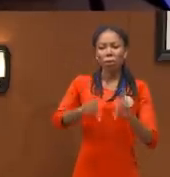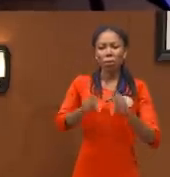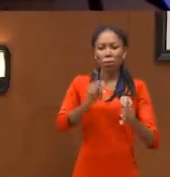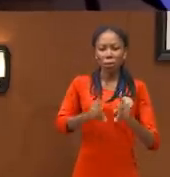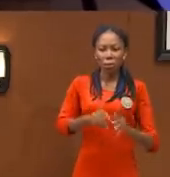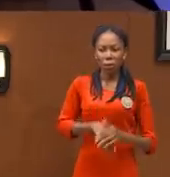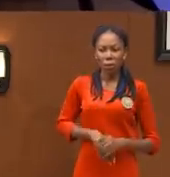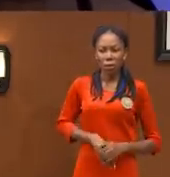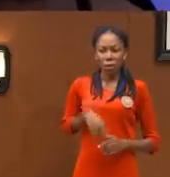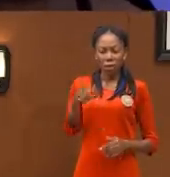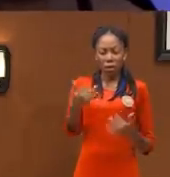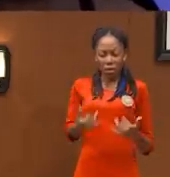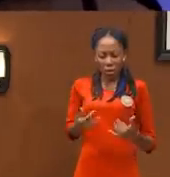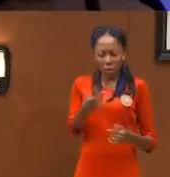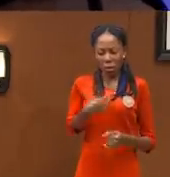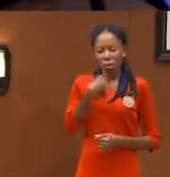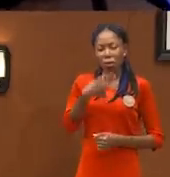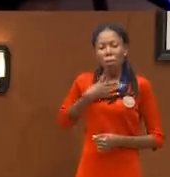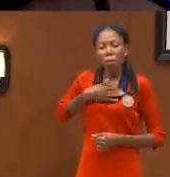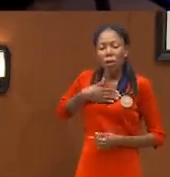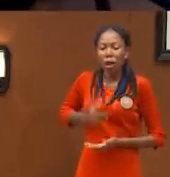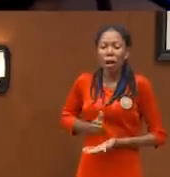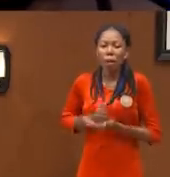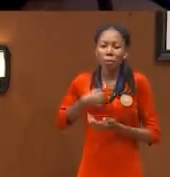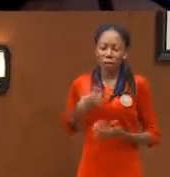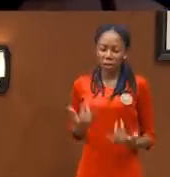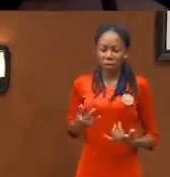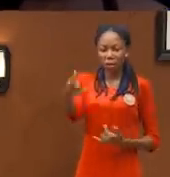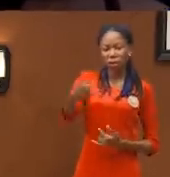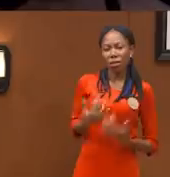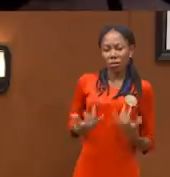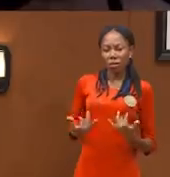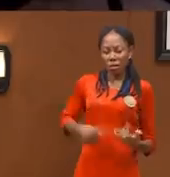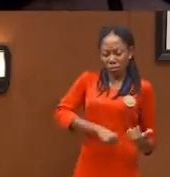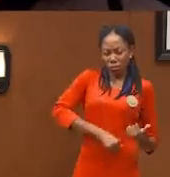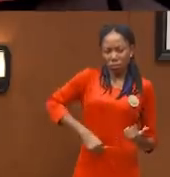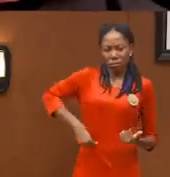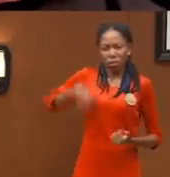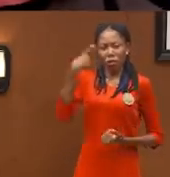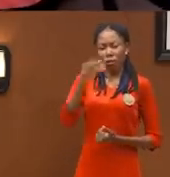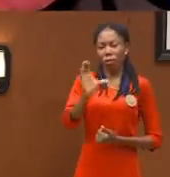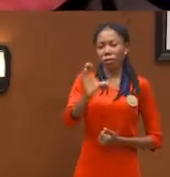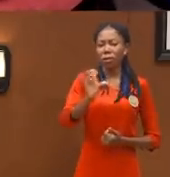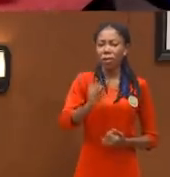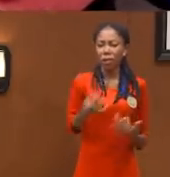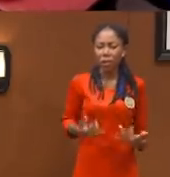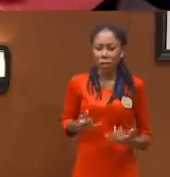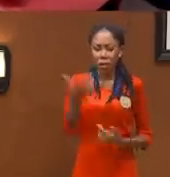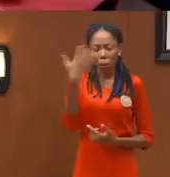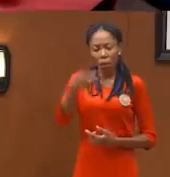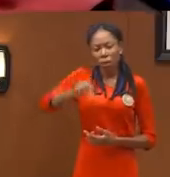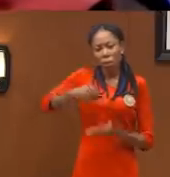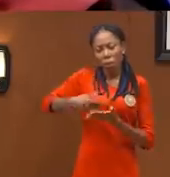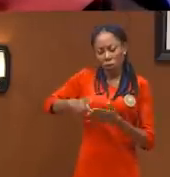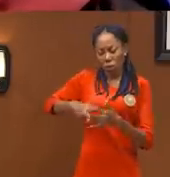had operation, that I need money to pay the hospital bill.